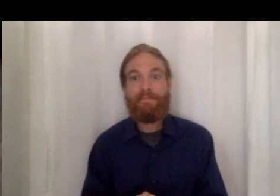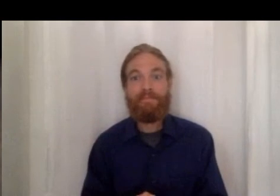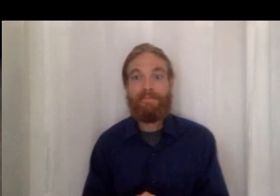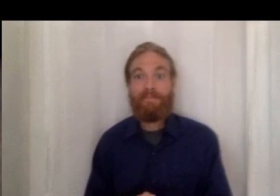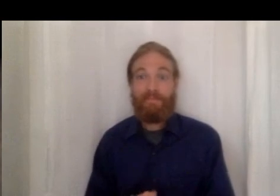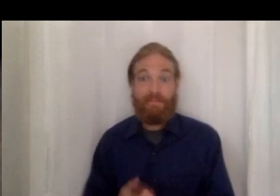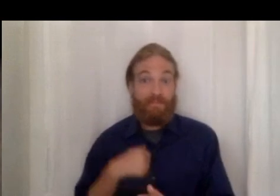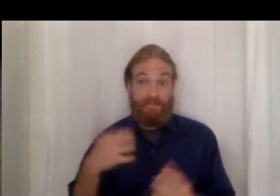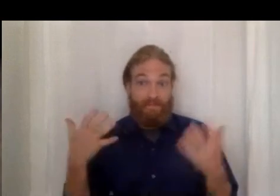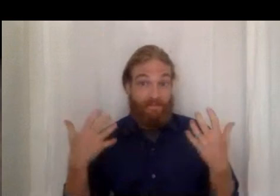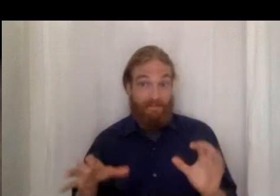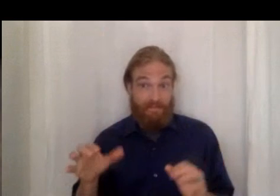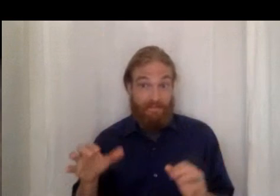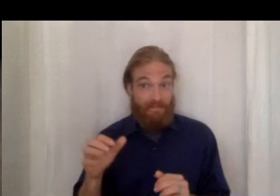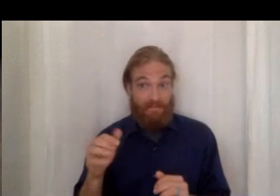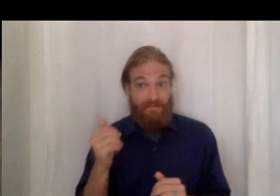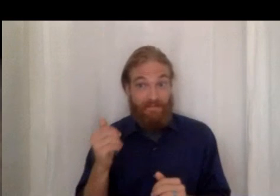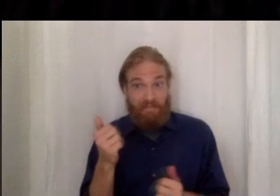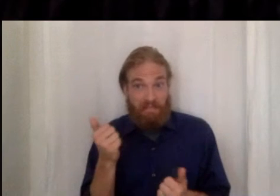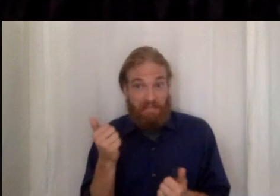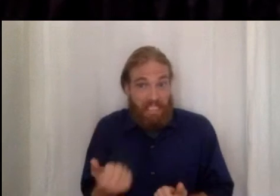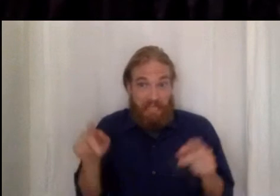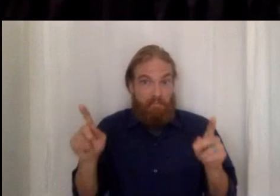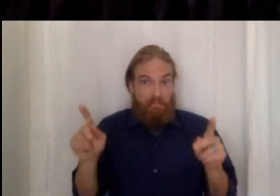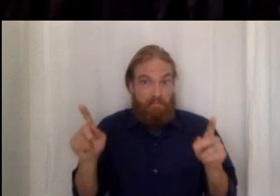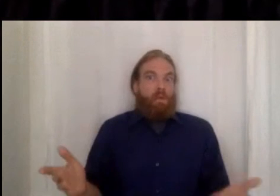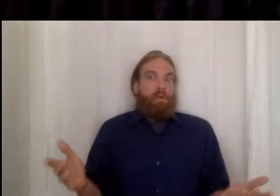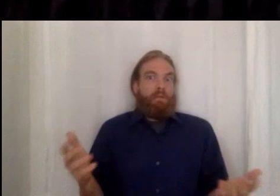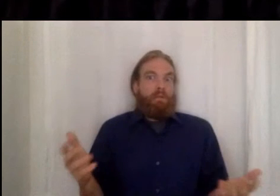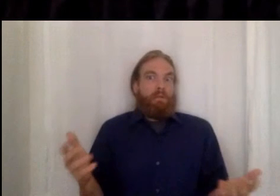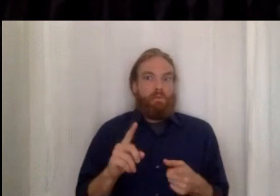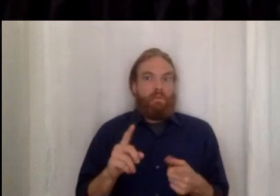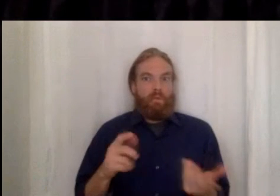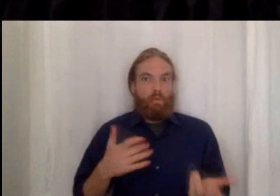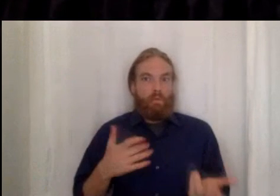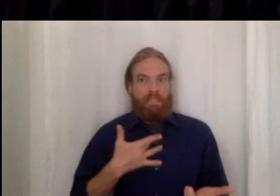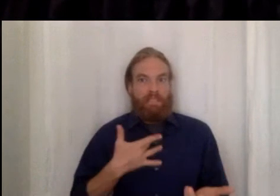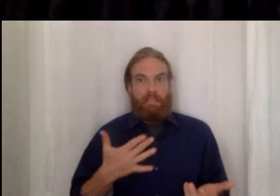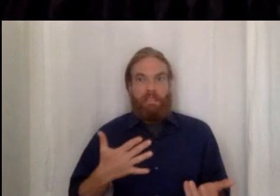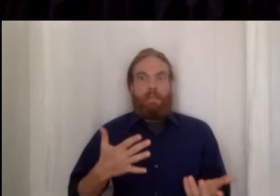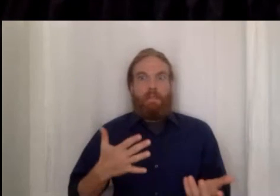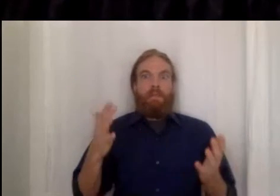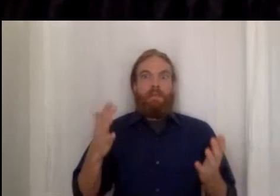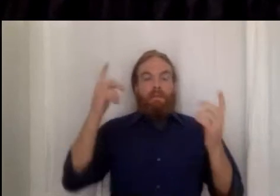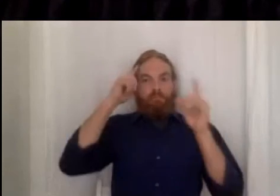about. Yeah, and you guys, all board members are